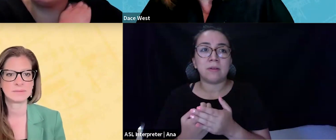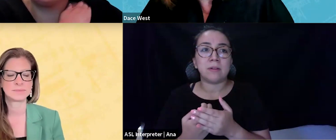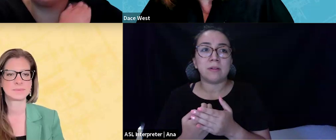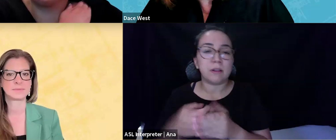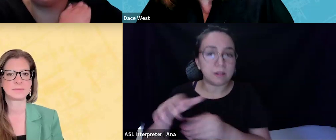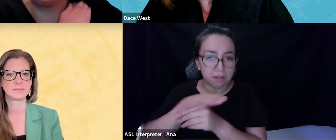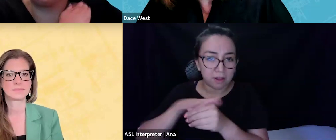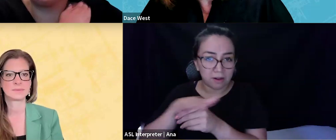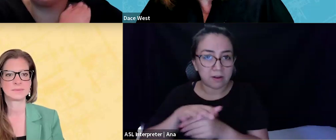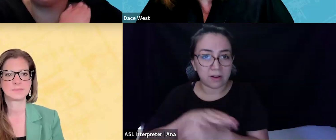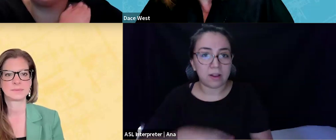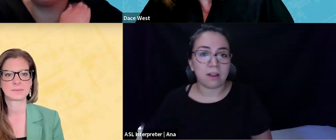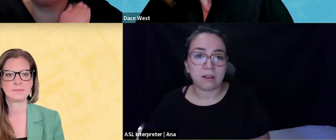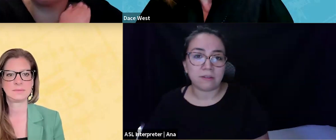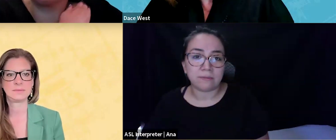area?